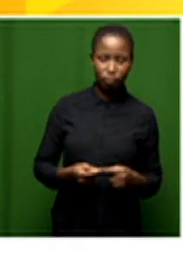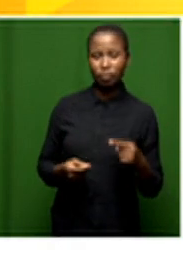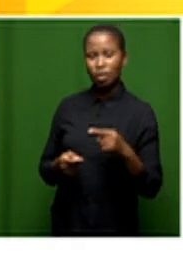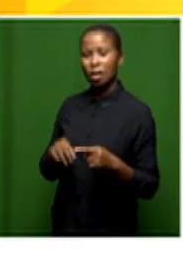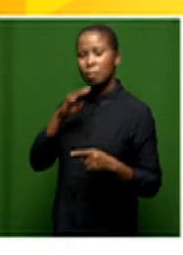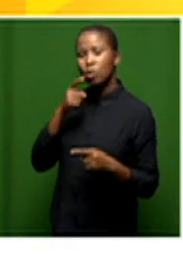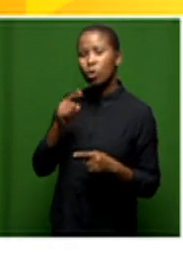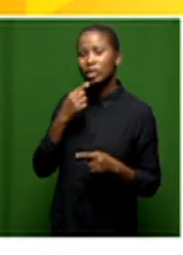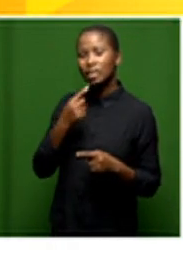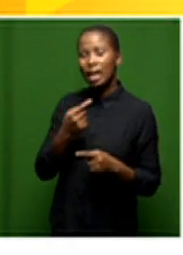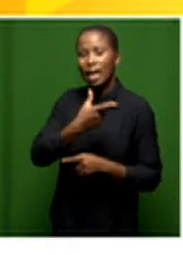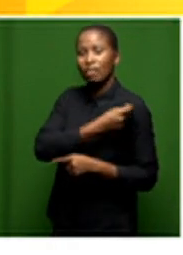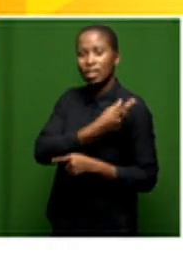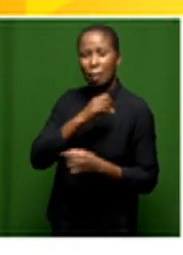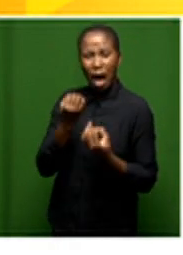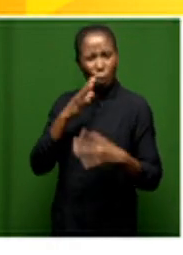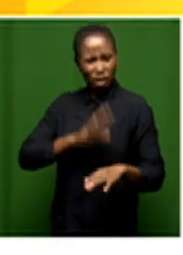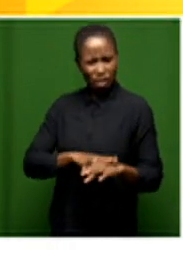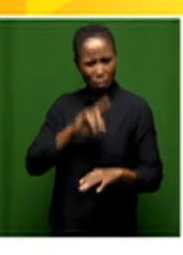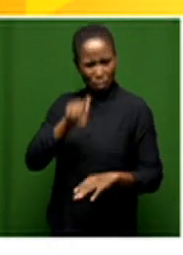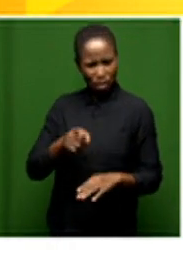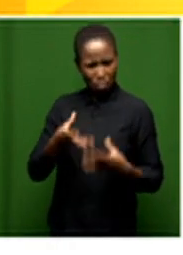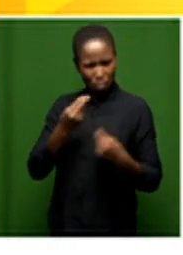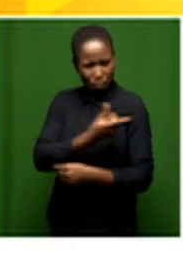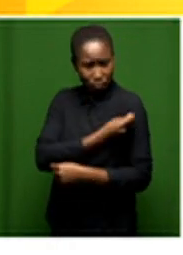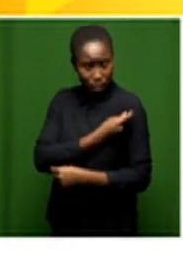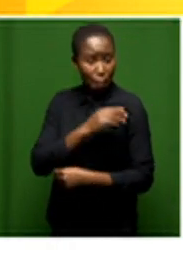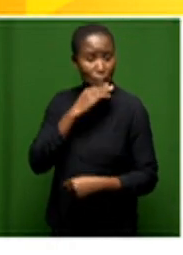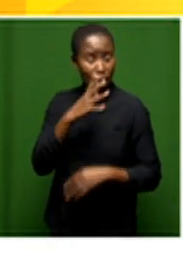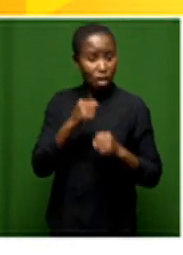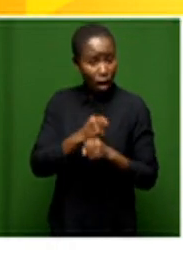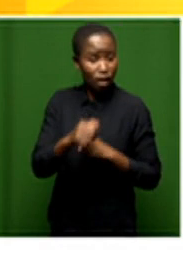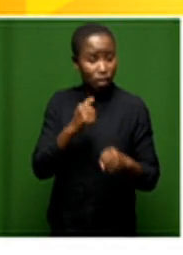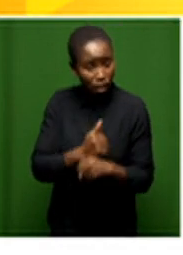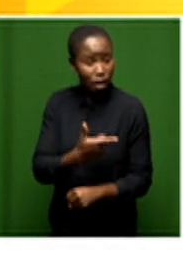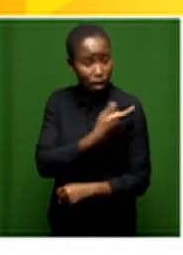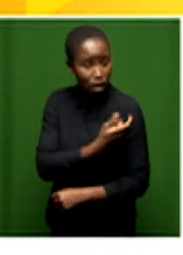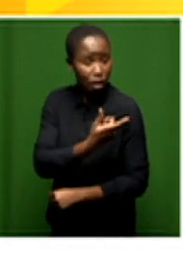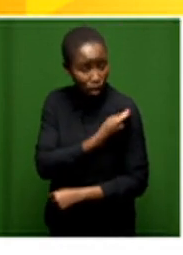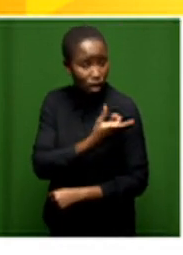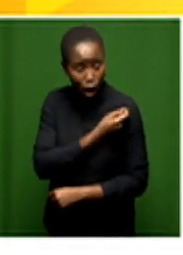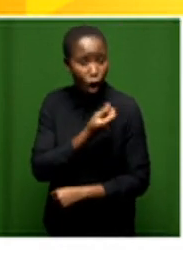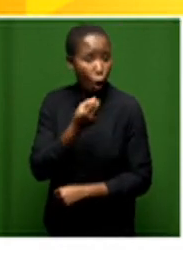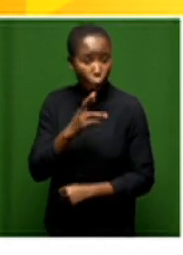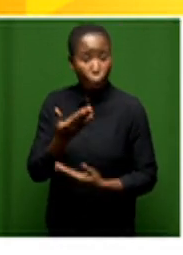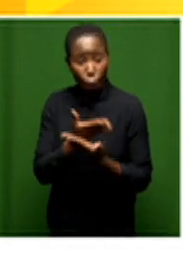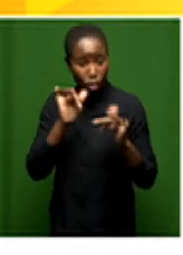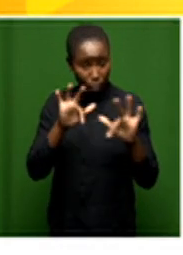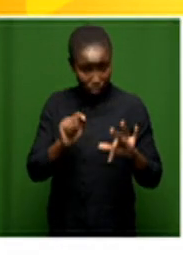many times will we have to be vaccinated? Is it an annual vaccine that all of us will have to